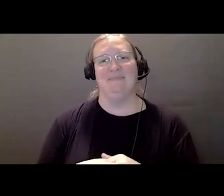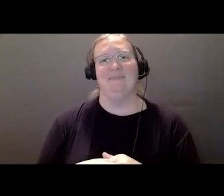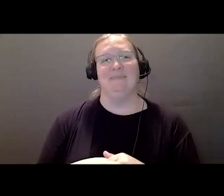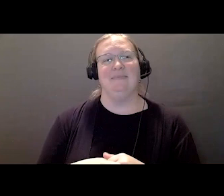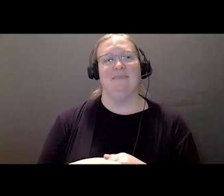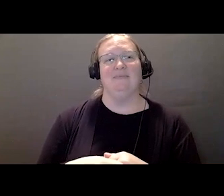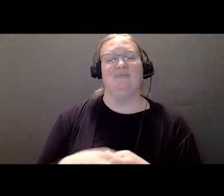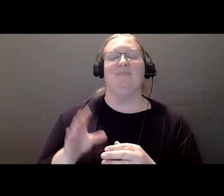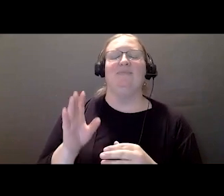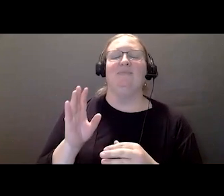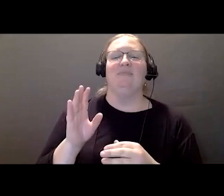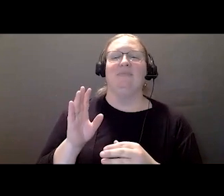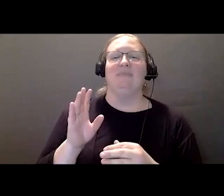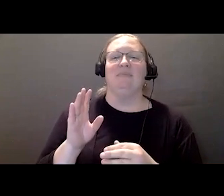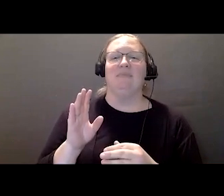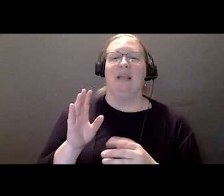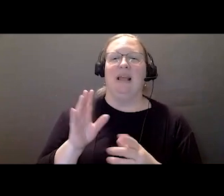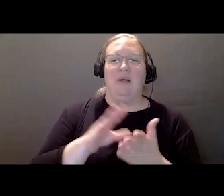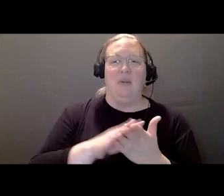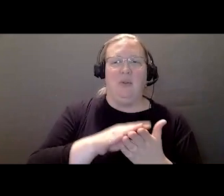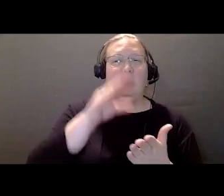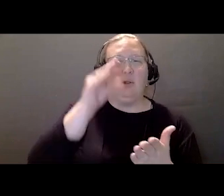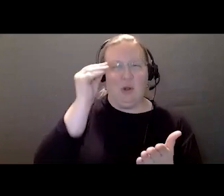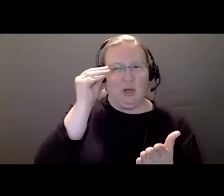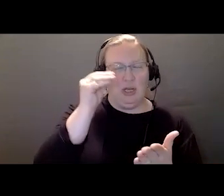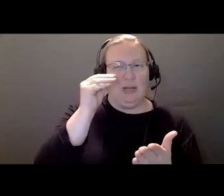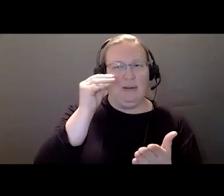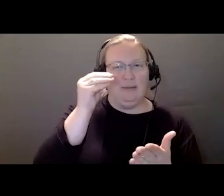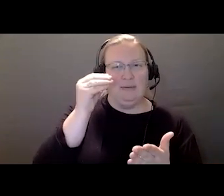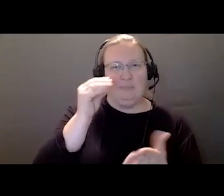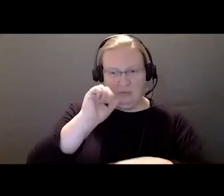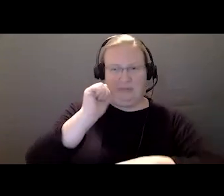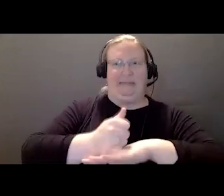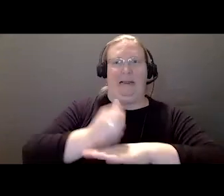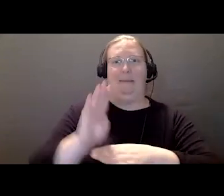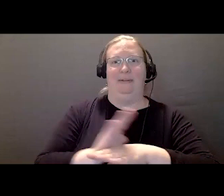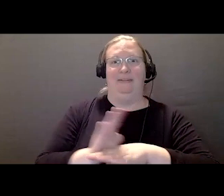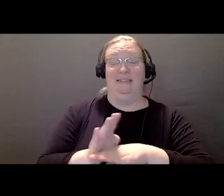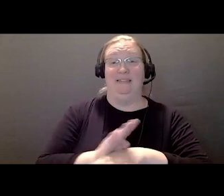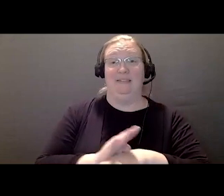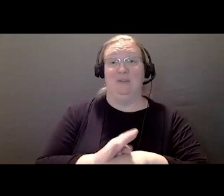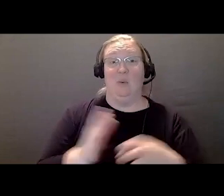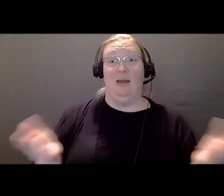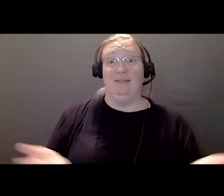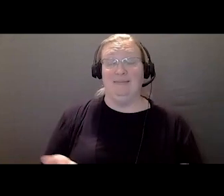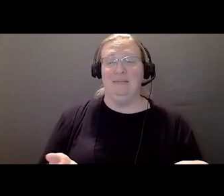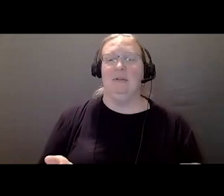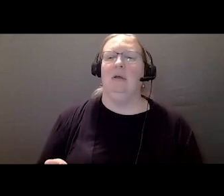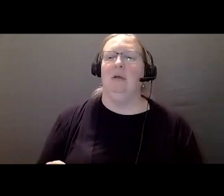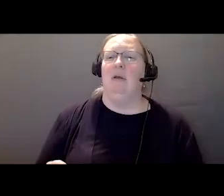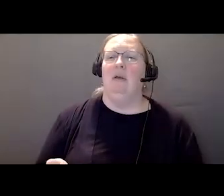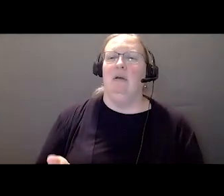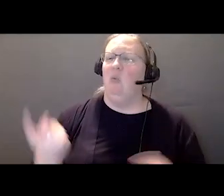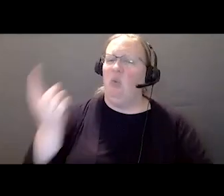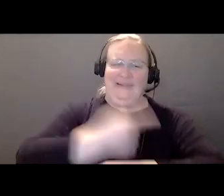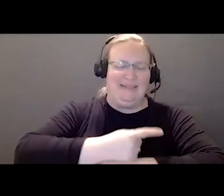please. The key learning of entrepreneurship are to take things one day at a time. Don't worry about what